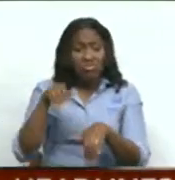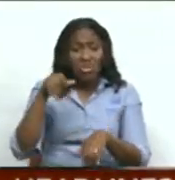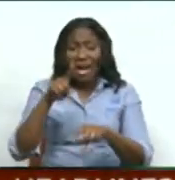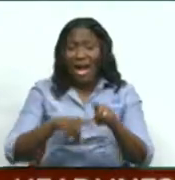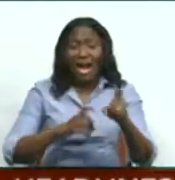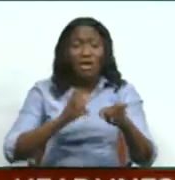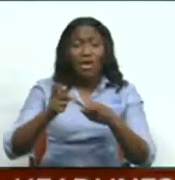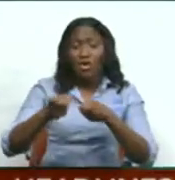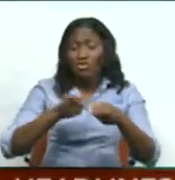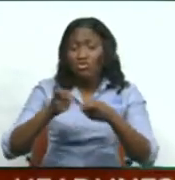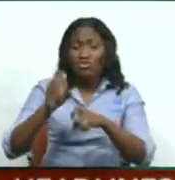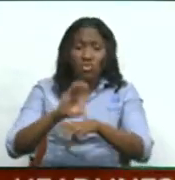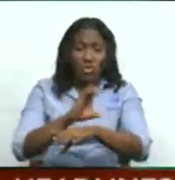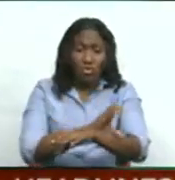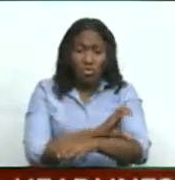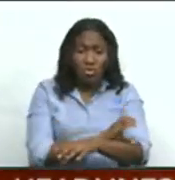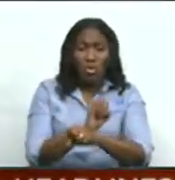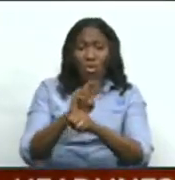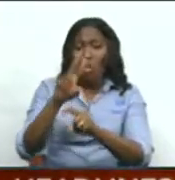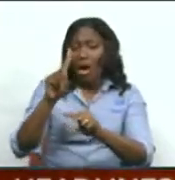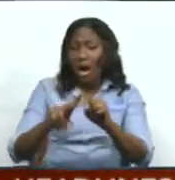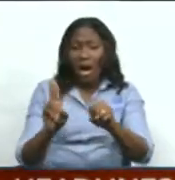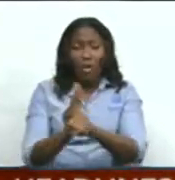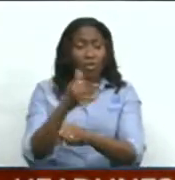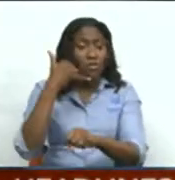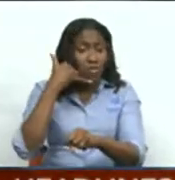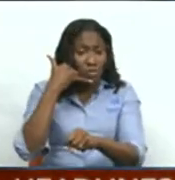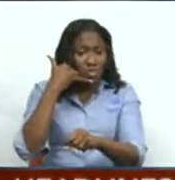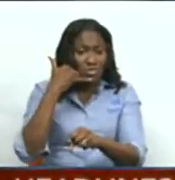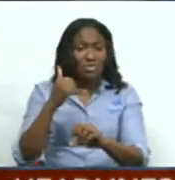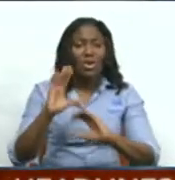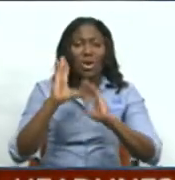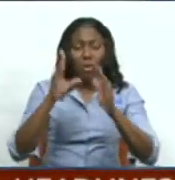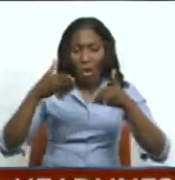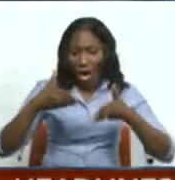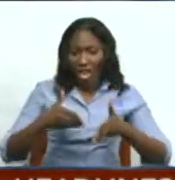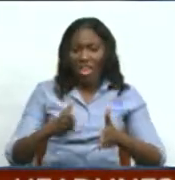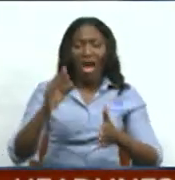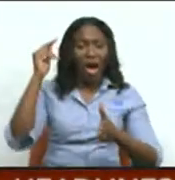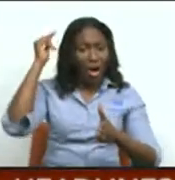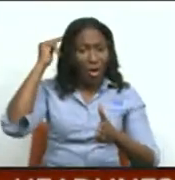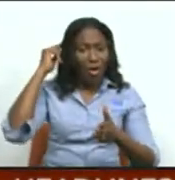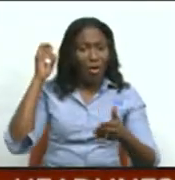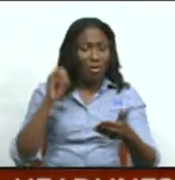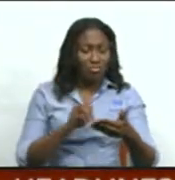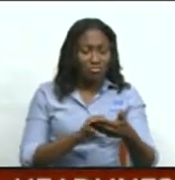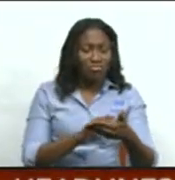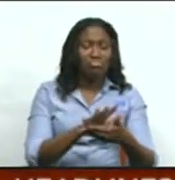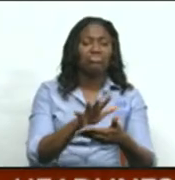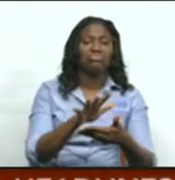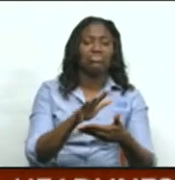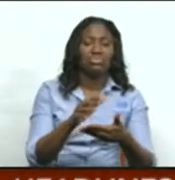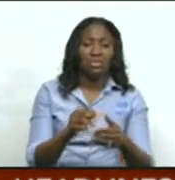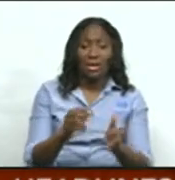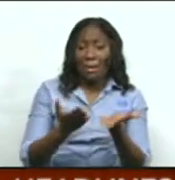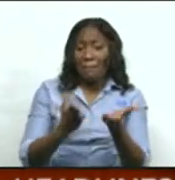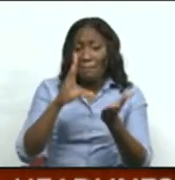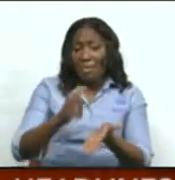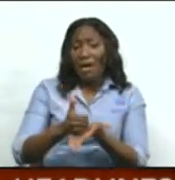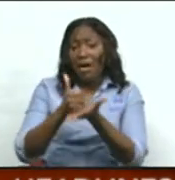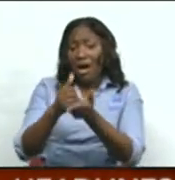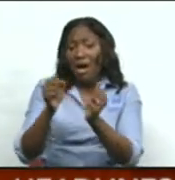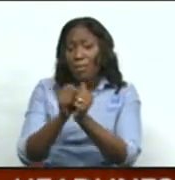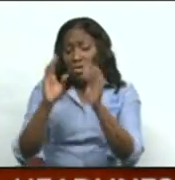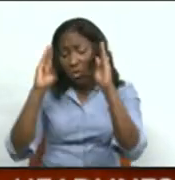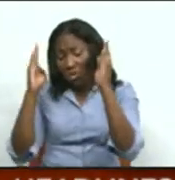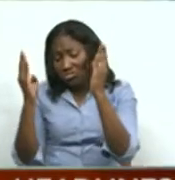computers and smartphones. Now, Musk admitted that even he hopes the chip could one day treat conditions such as autism, obesity, depression,